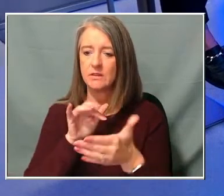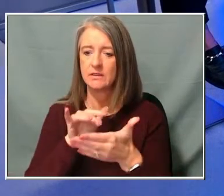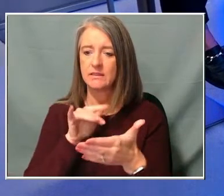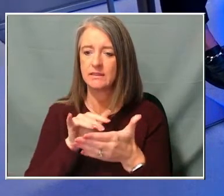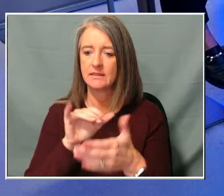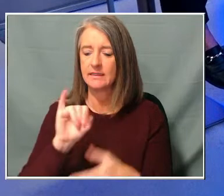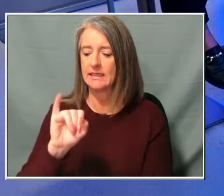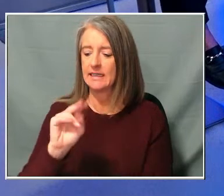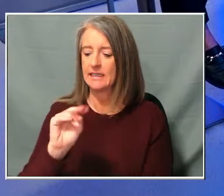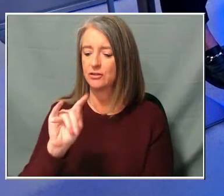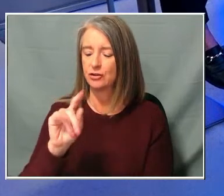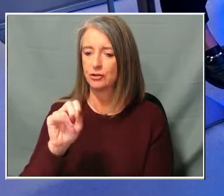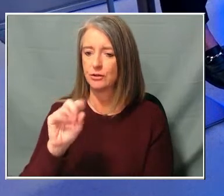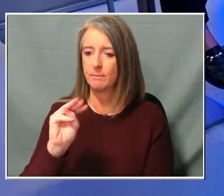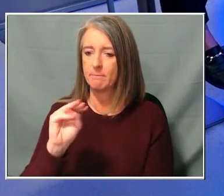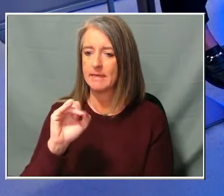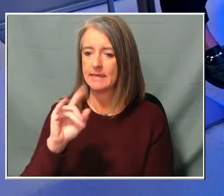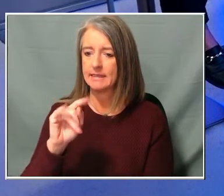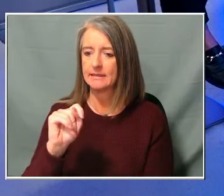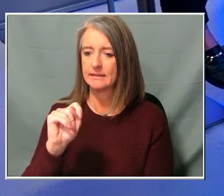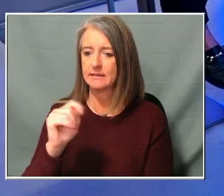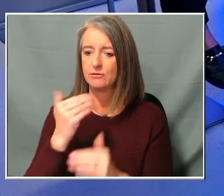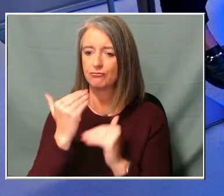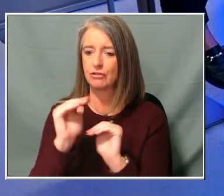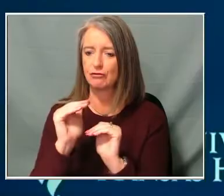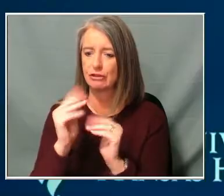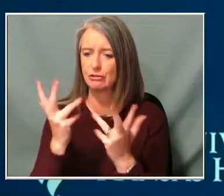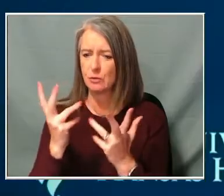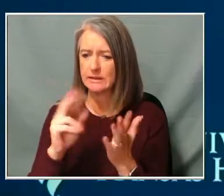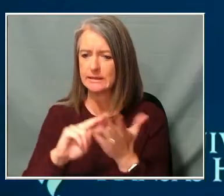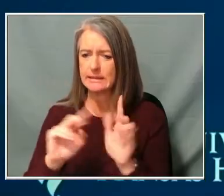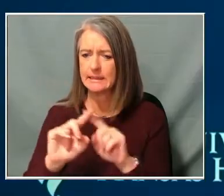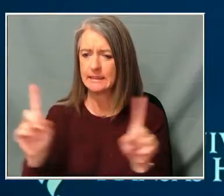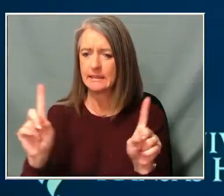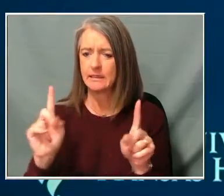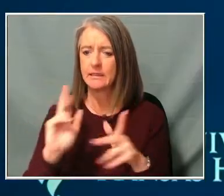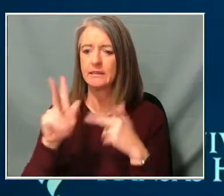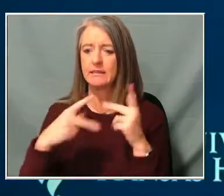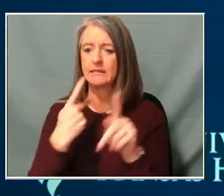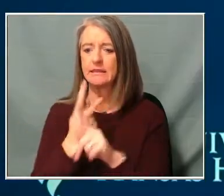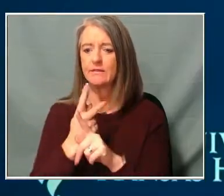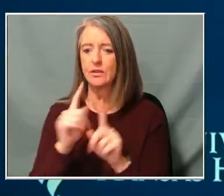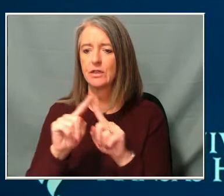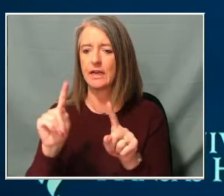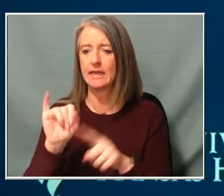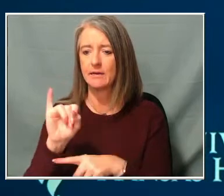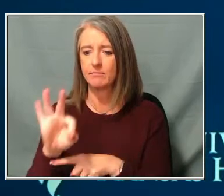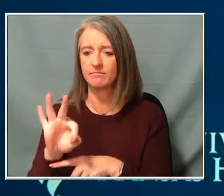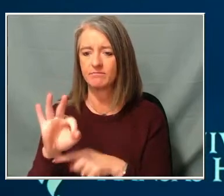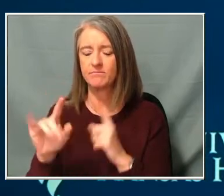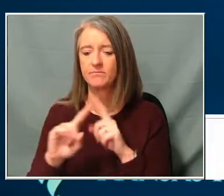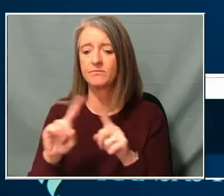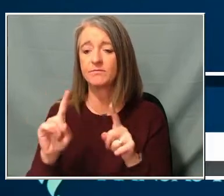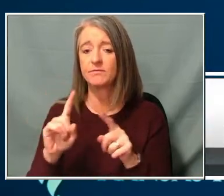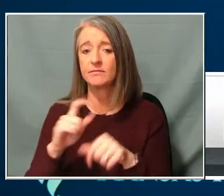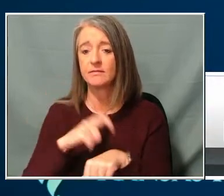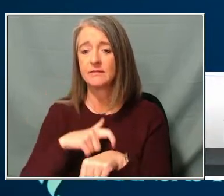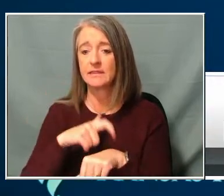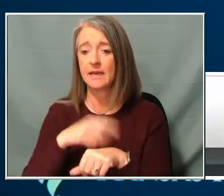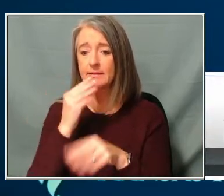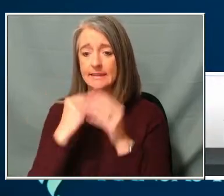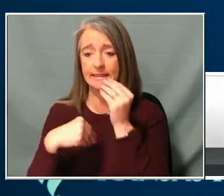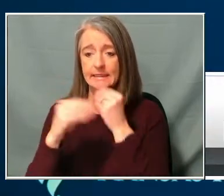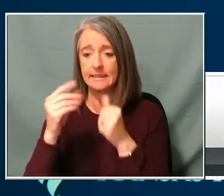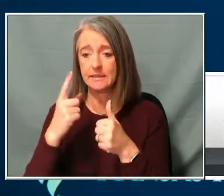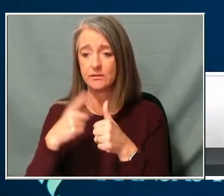energy restriction. What's the difference? Yes, so they're both forms of intermittent fasting. So time-restricted eating, which is what you mentioned the first time, is